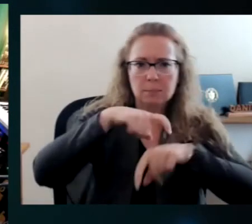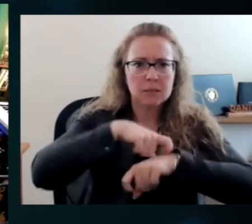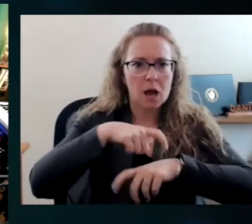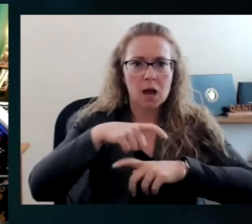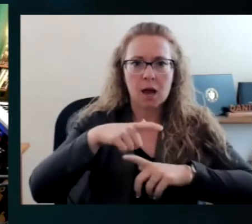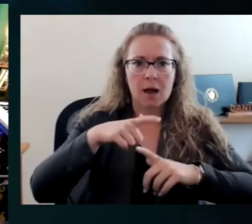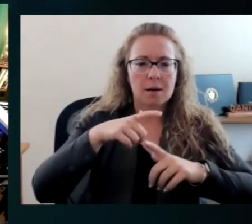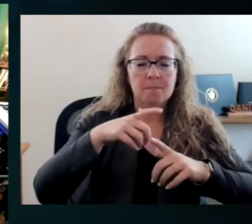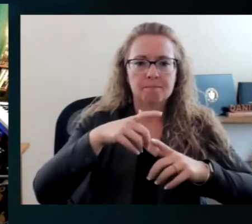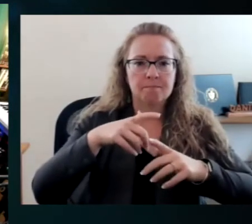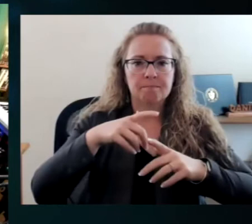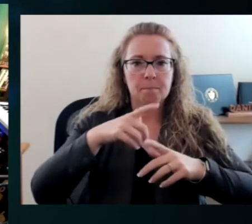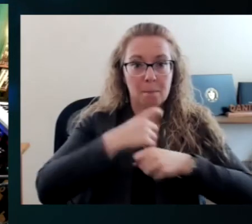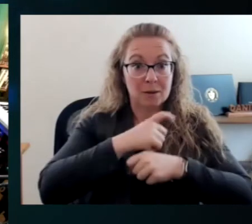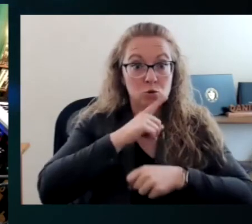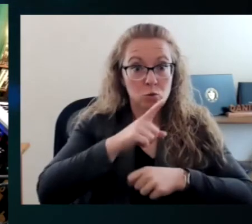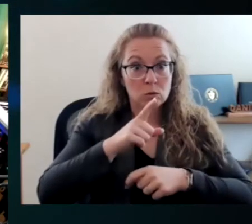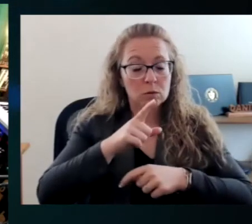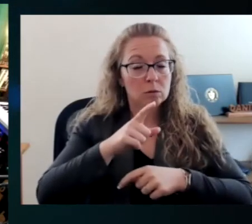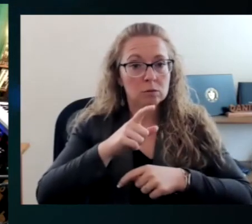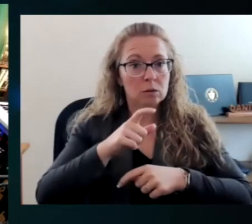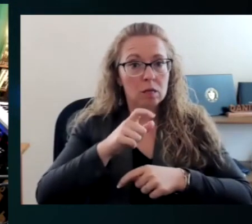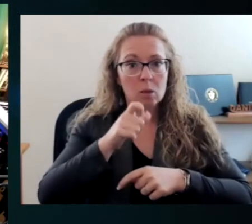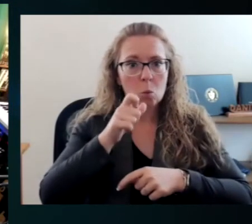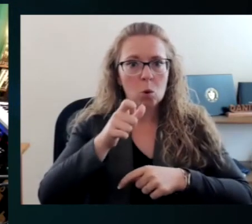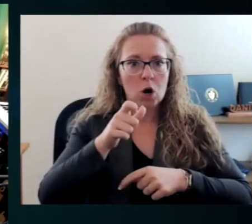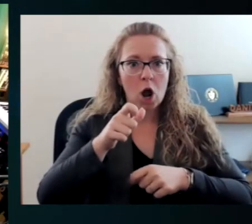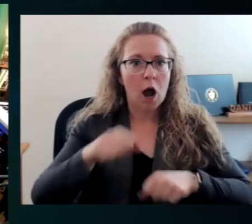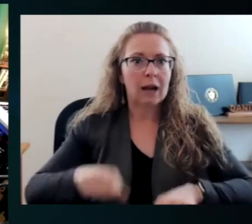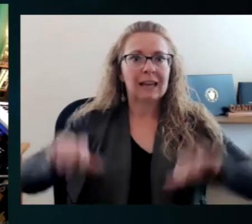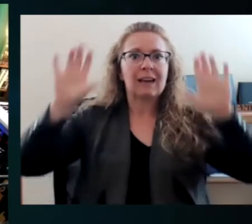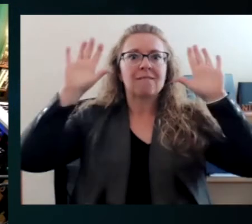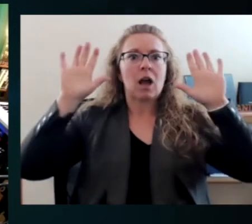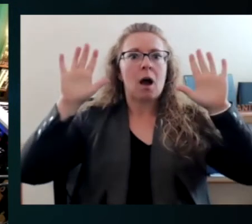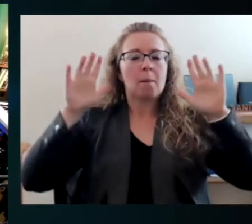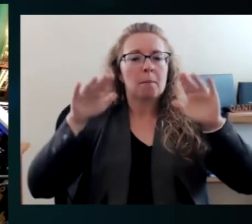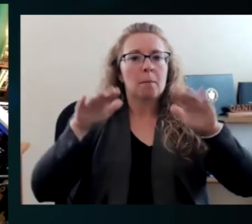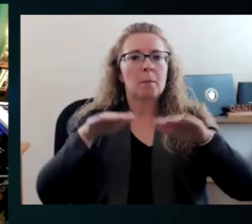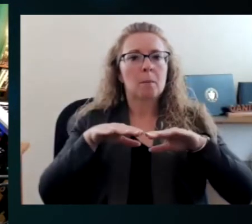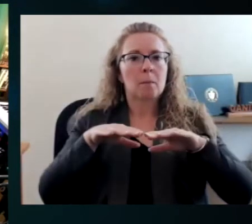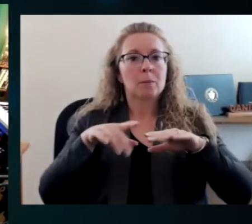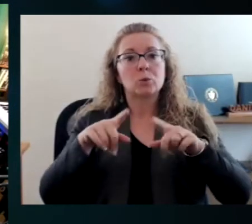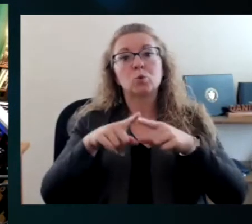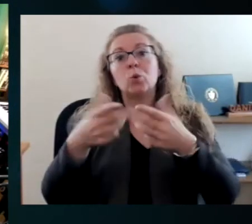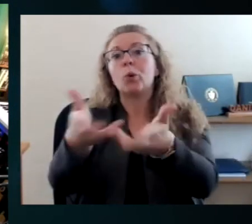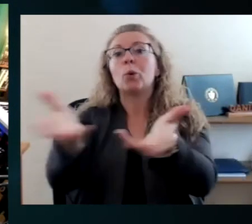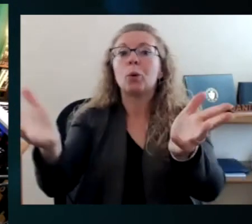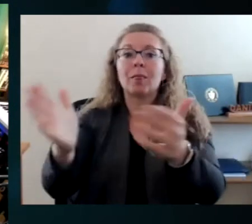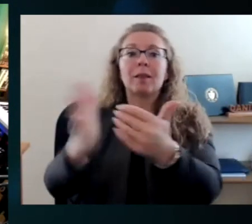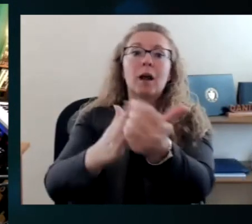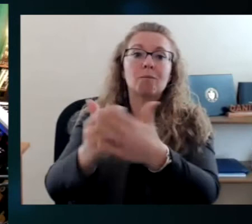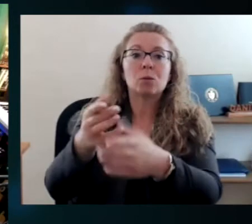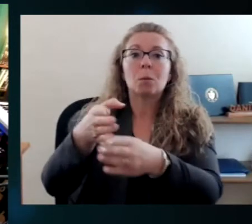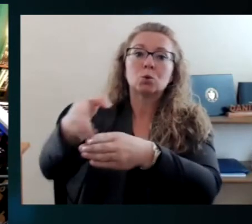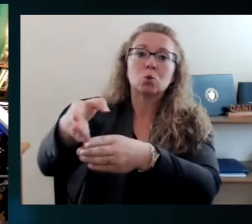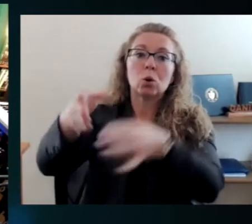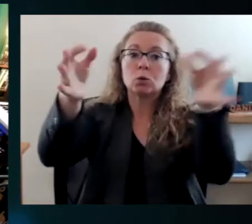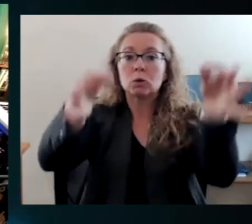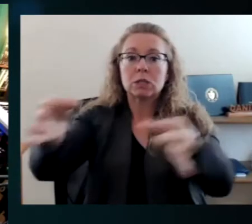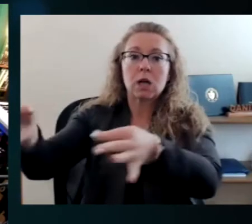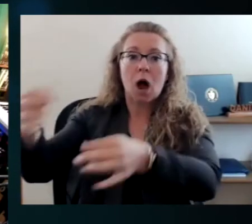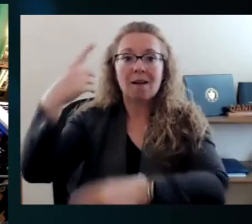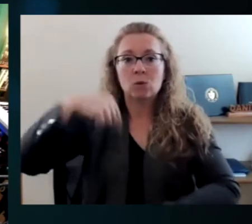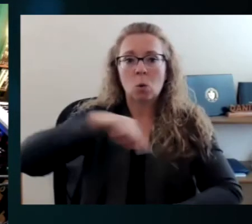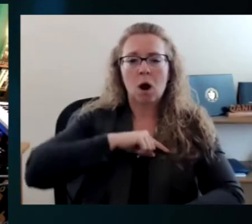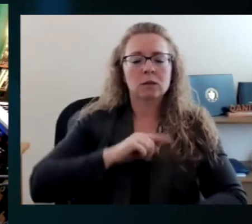make certain that we aren't ceding the floor to the comfortable majority to make decisions on our behalf.